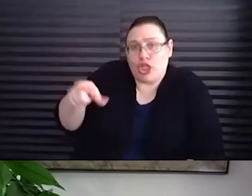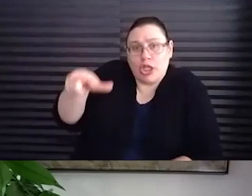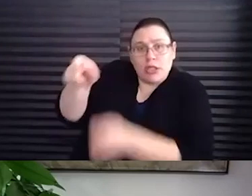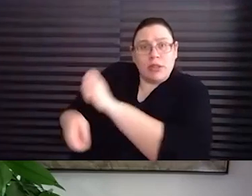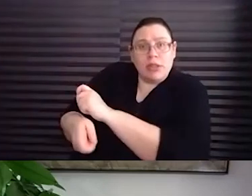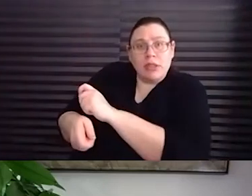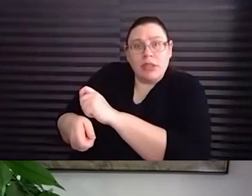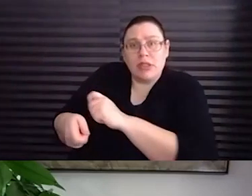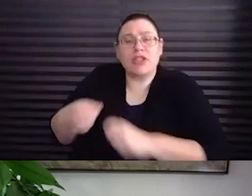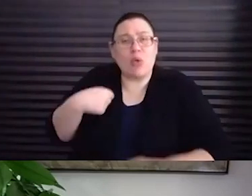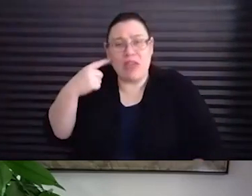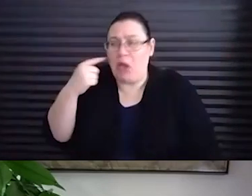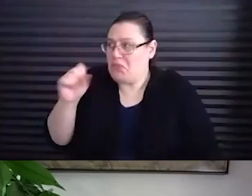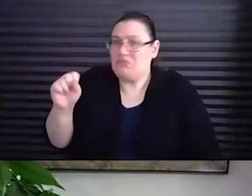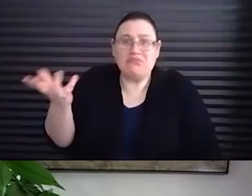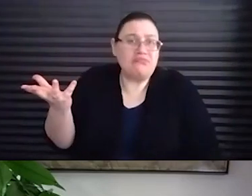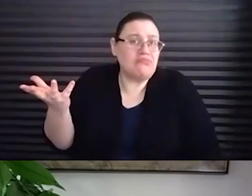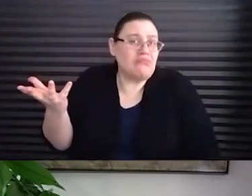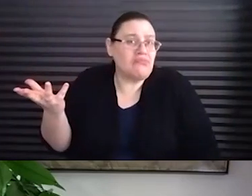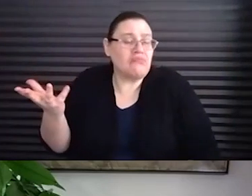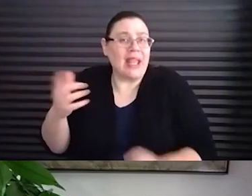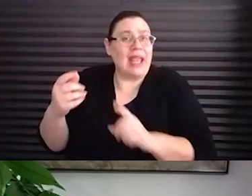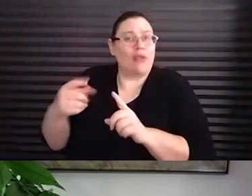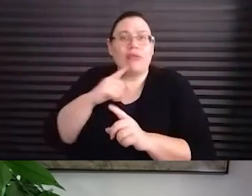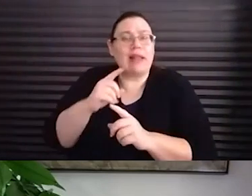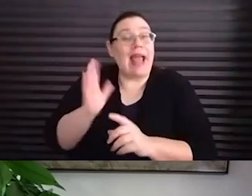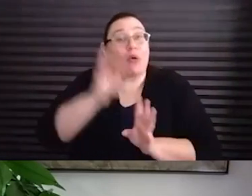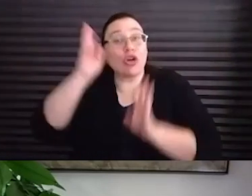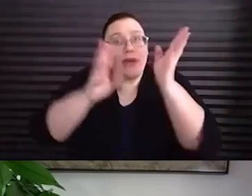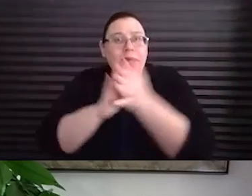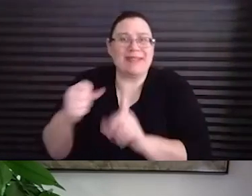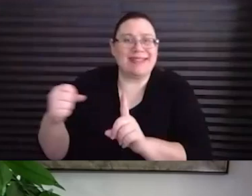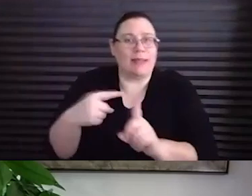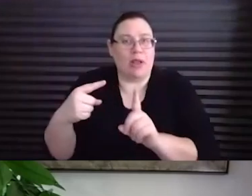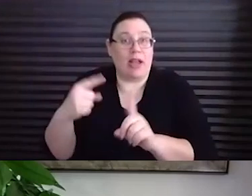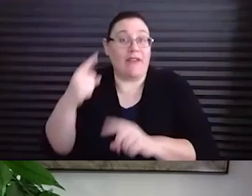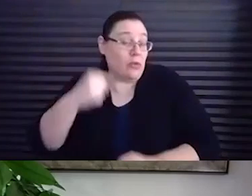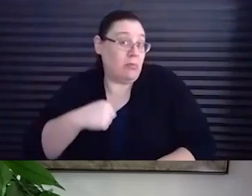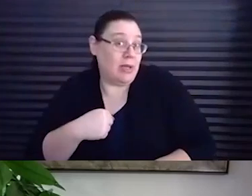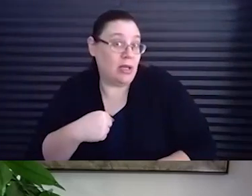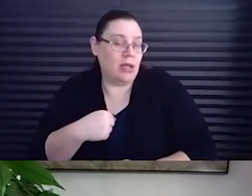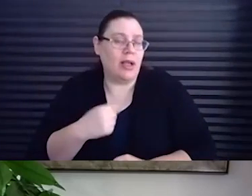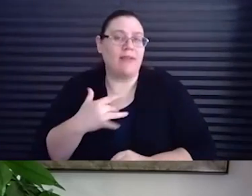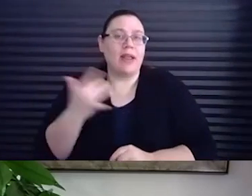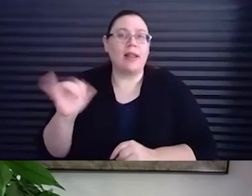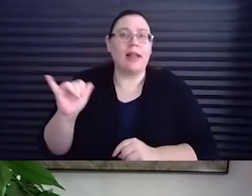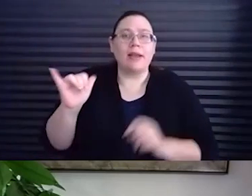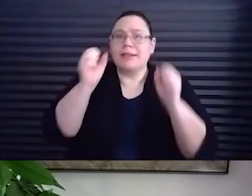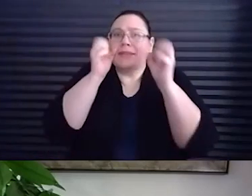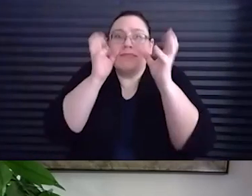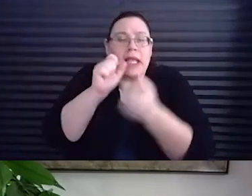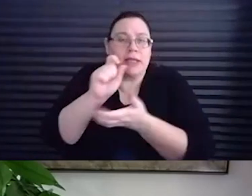like, yeah, it really stimulates our creativity. I think for me, I feel it like an amazing